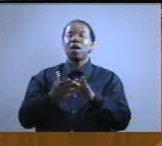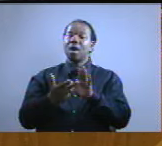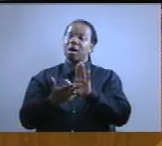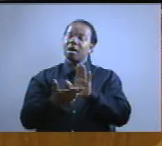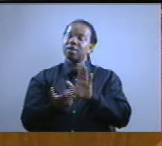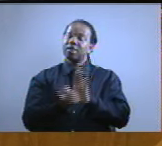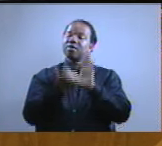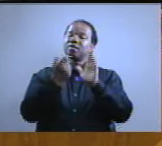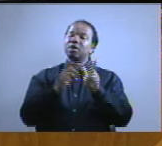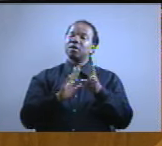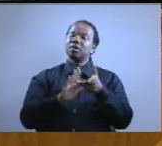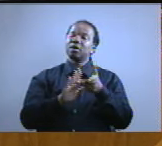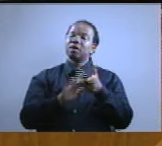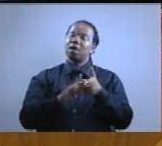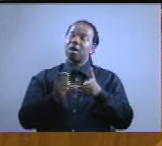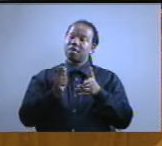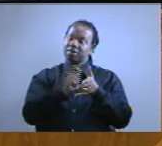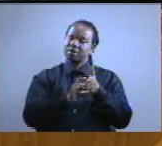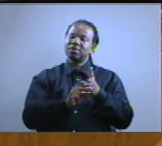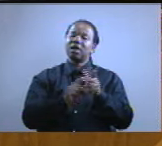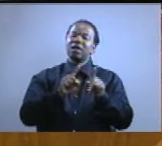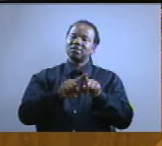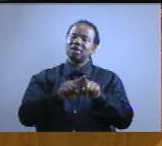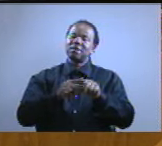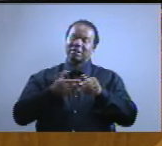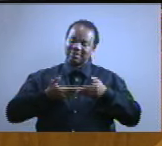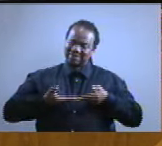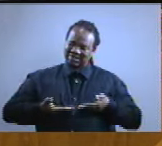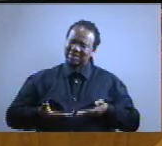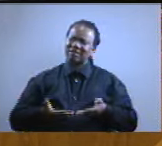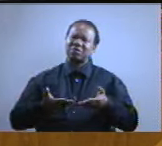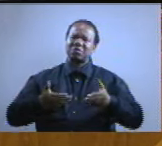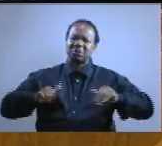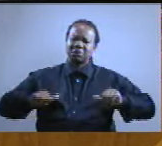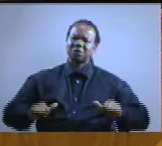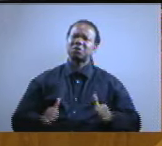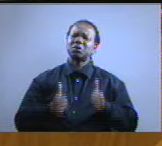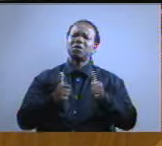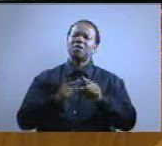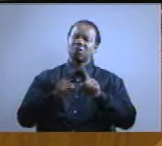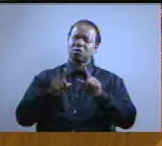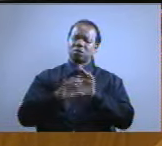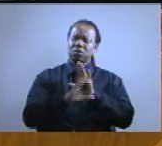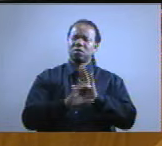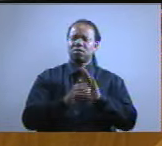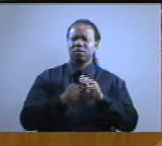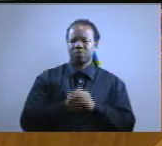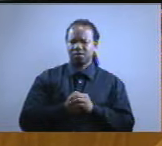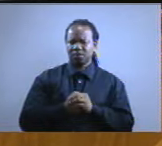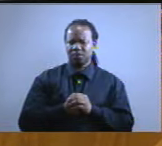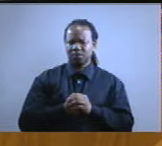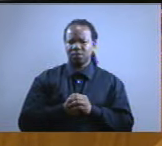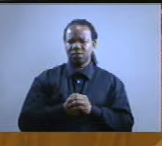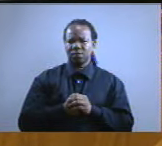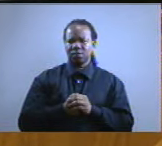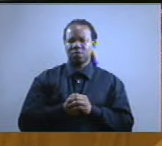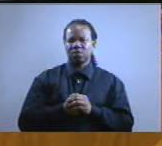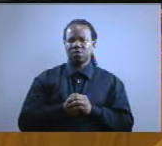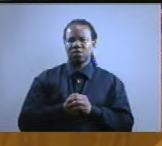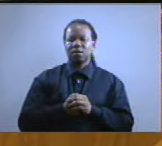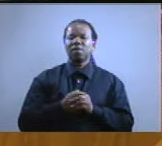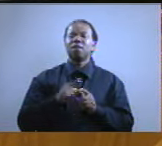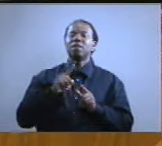offer their services in a professional manner. Moreover, this bill will also seek to